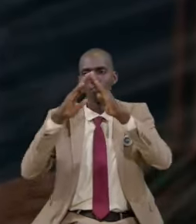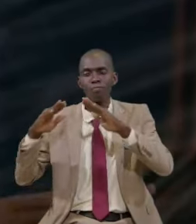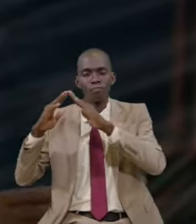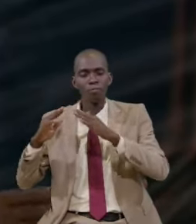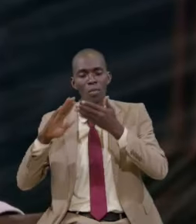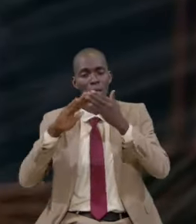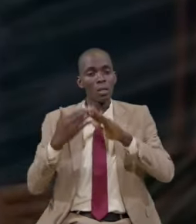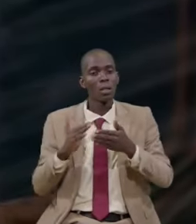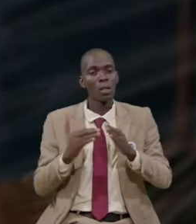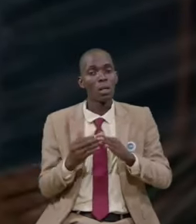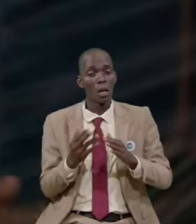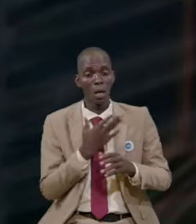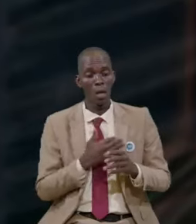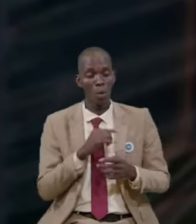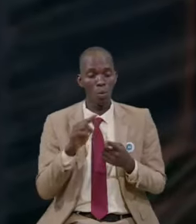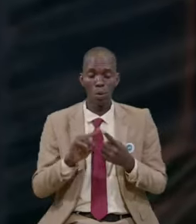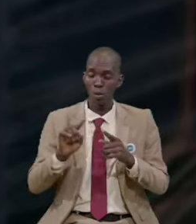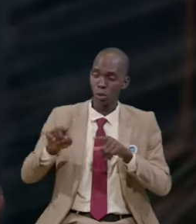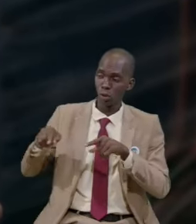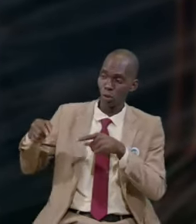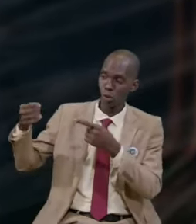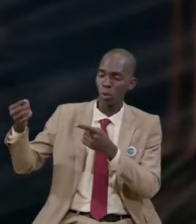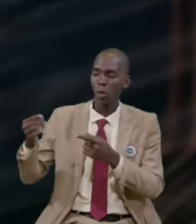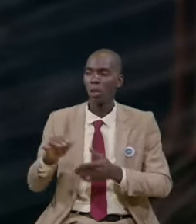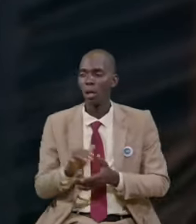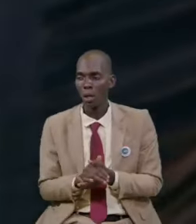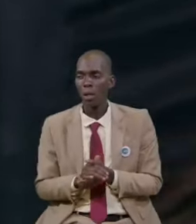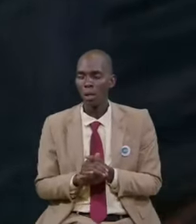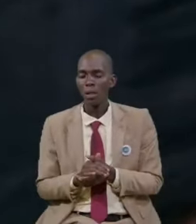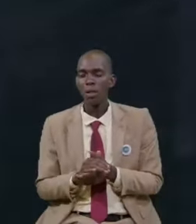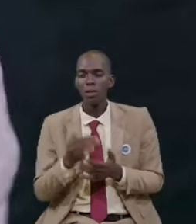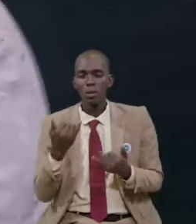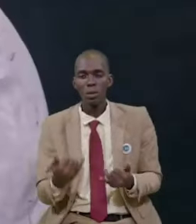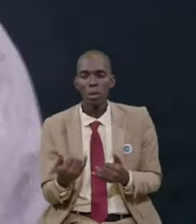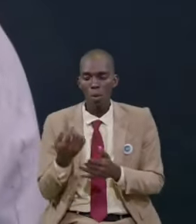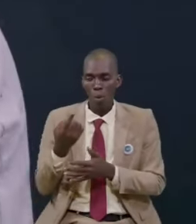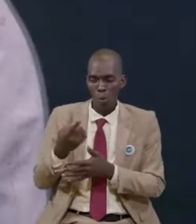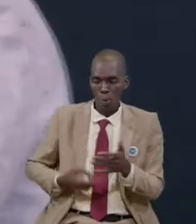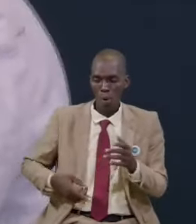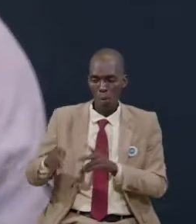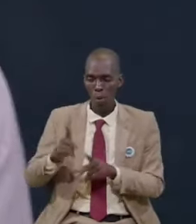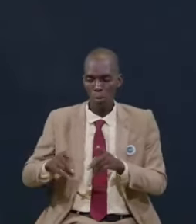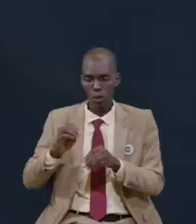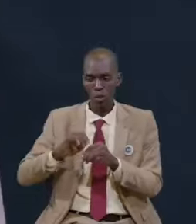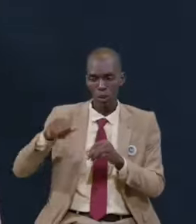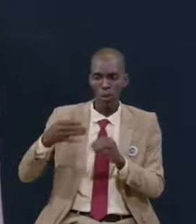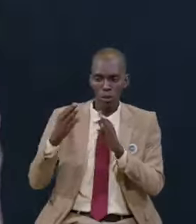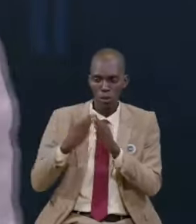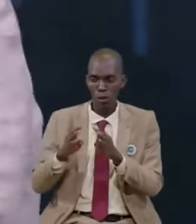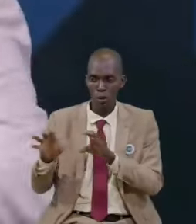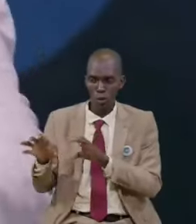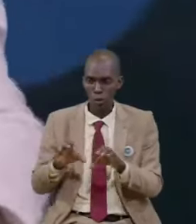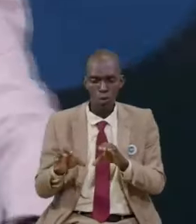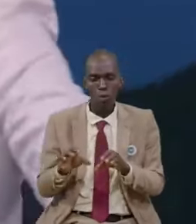do, as the Jerusalem people do, as the Jews do, when in Rome do, as the Romans do, when